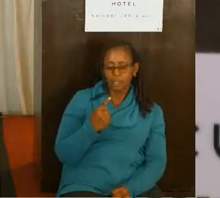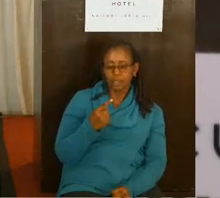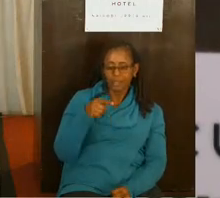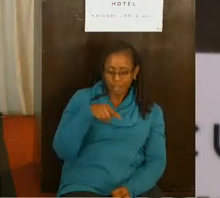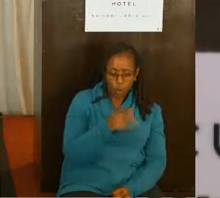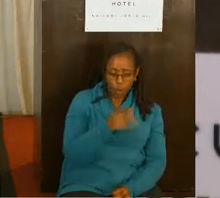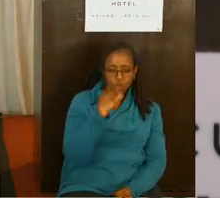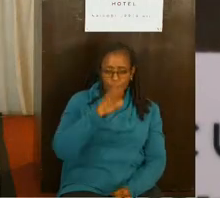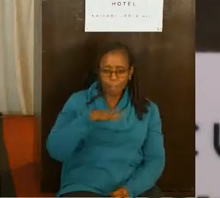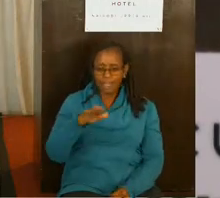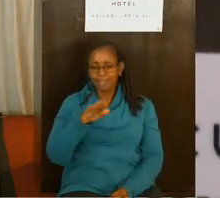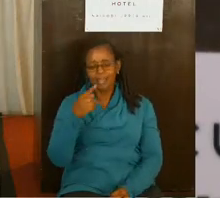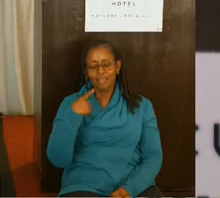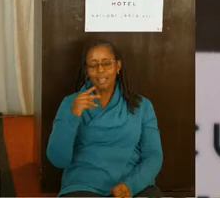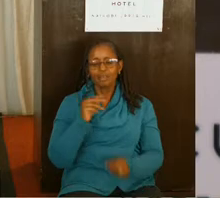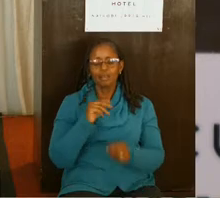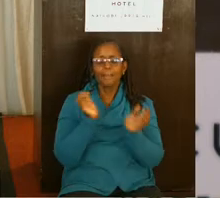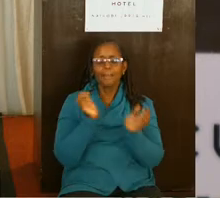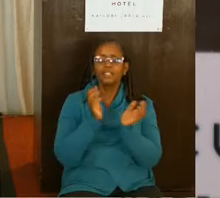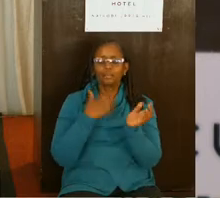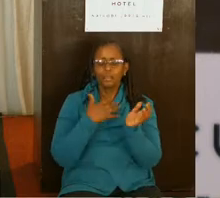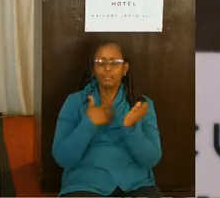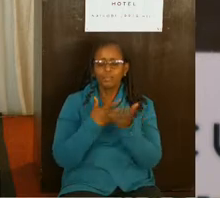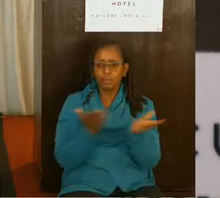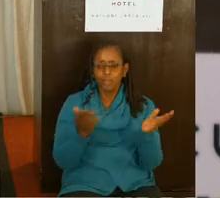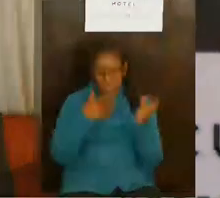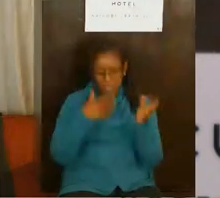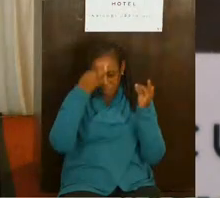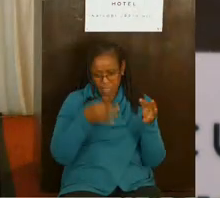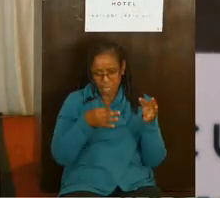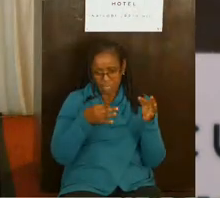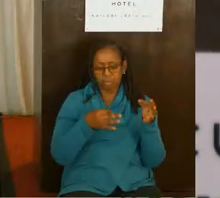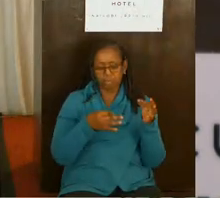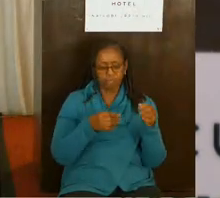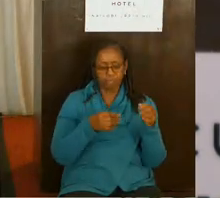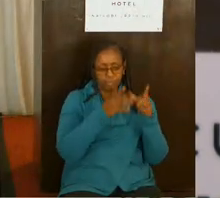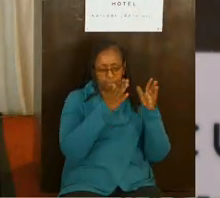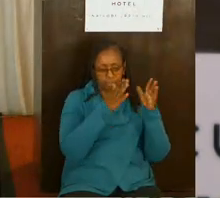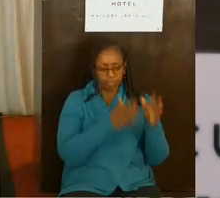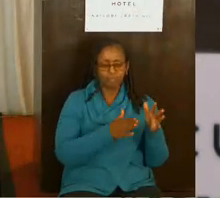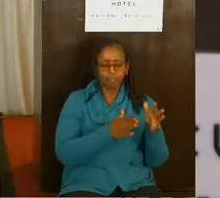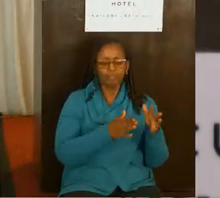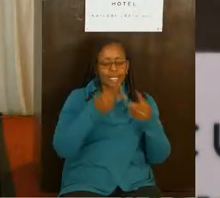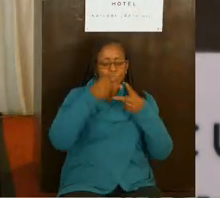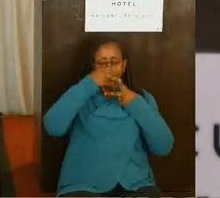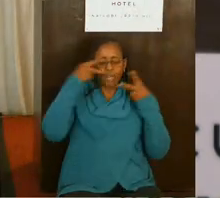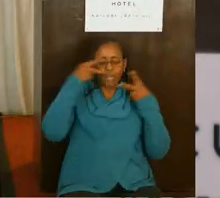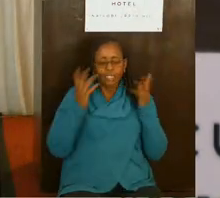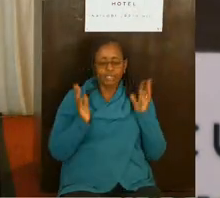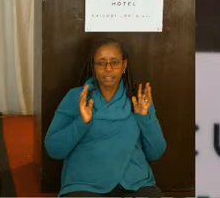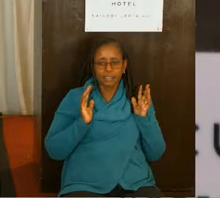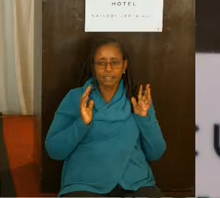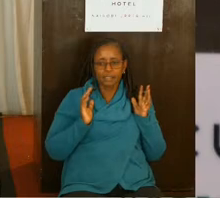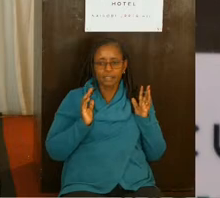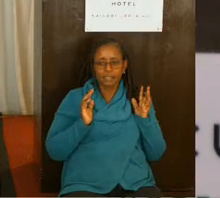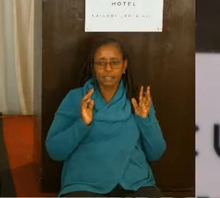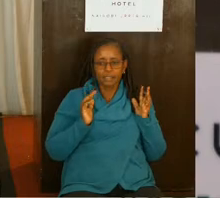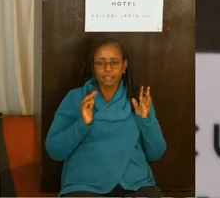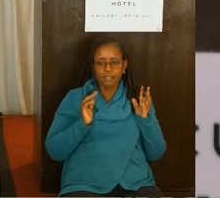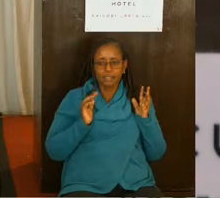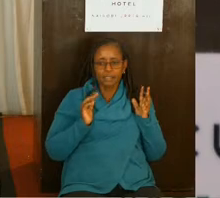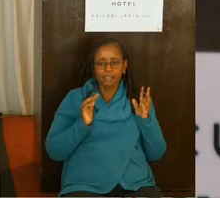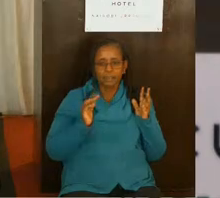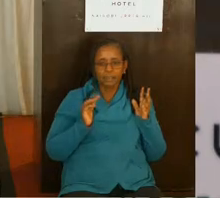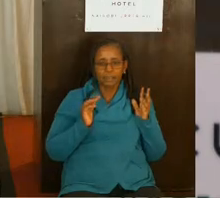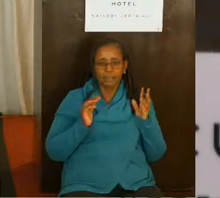a place and they use Collective punishment they decide andivo is a terrorist but which may not even